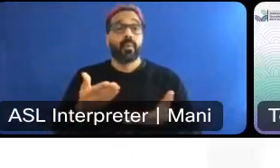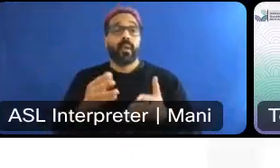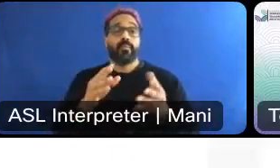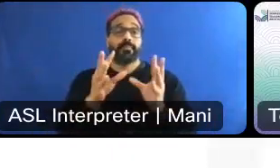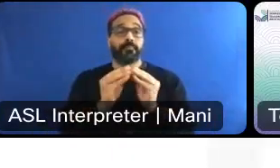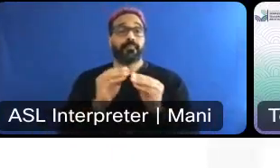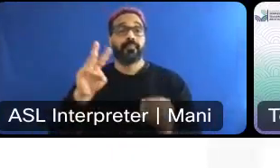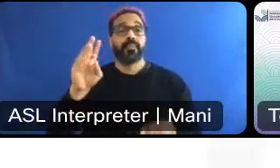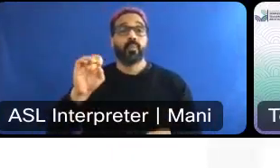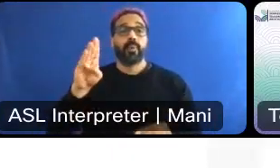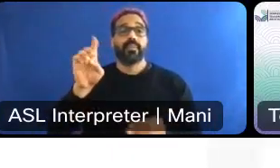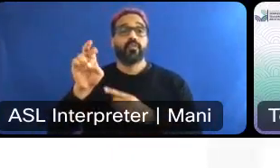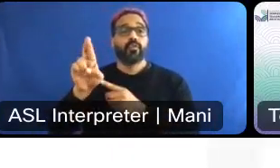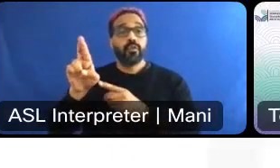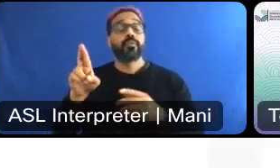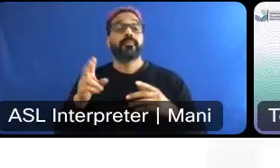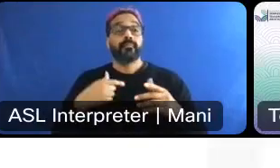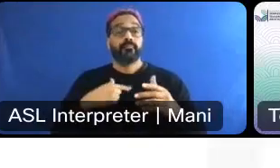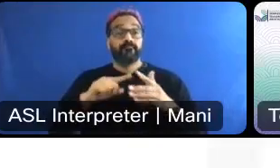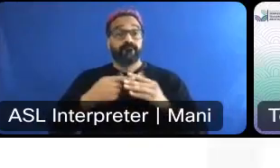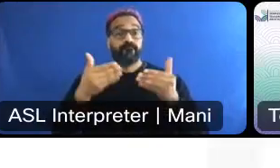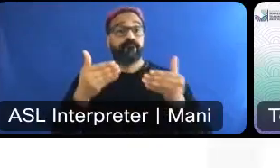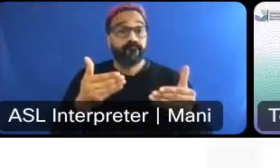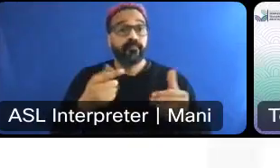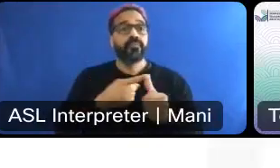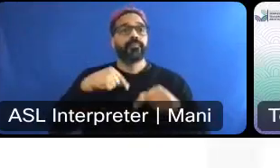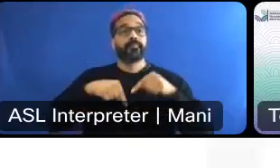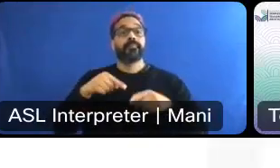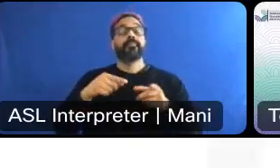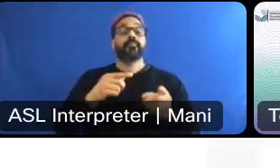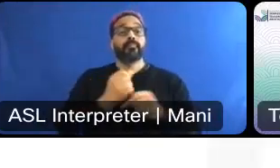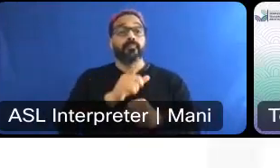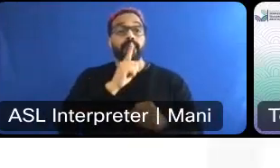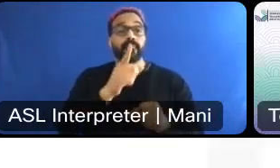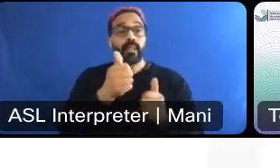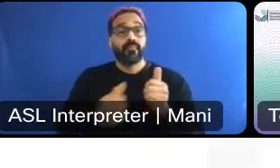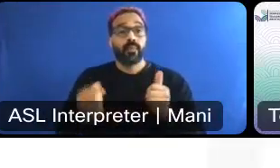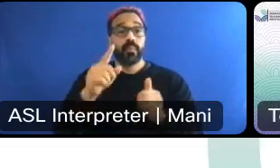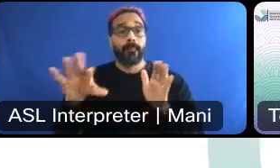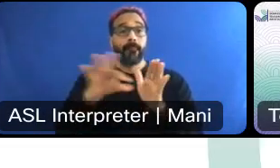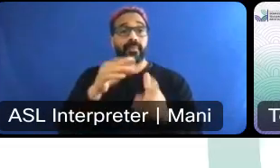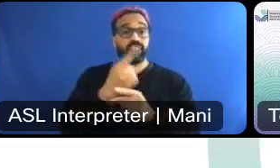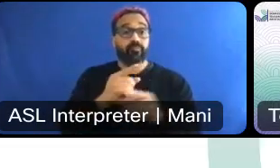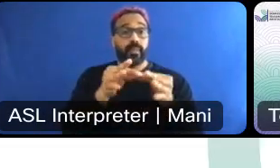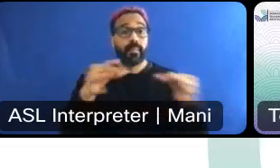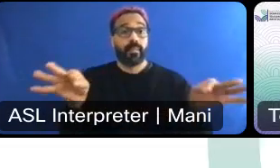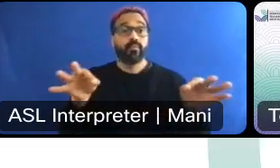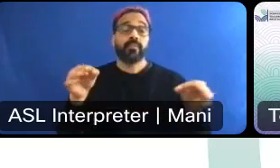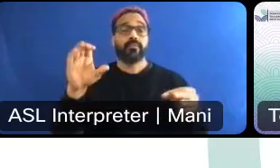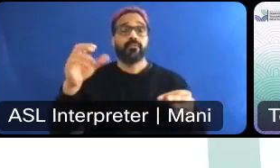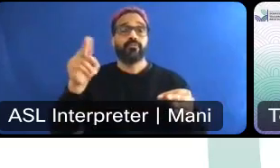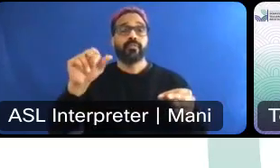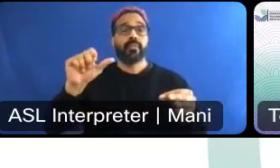that everyone can select their language channel. The options available for this session are English,